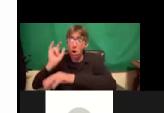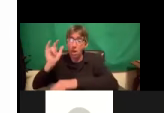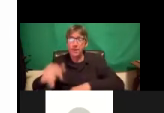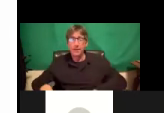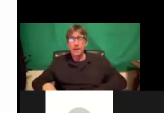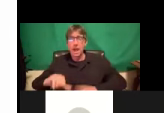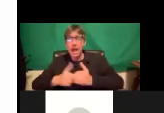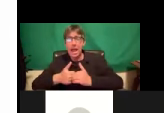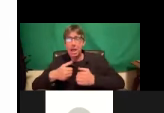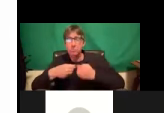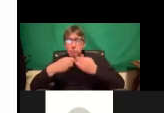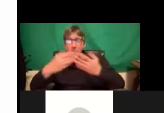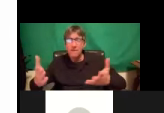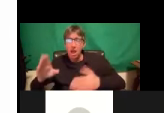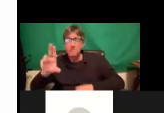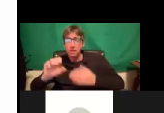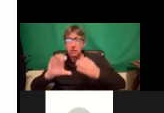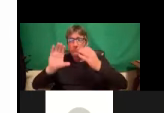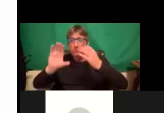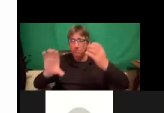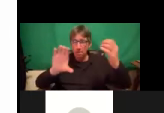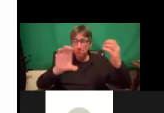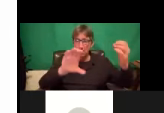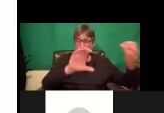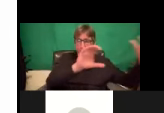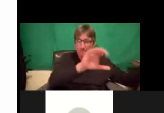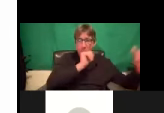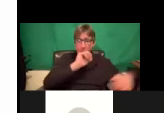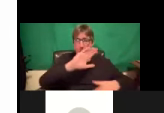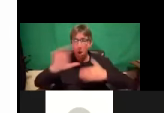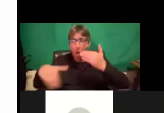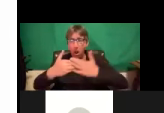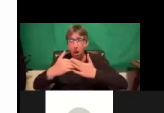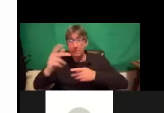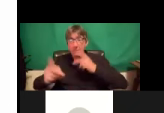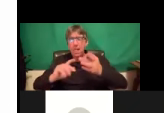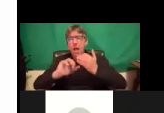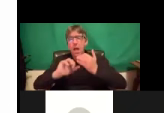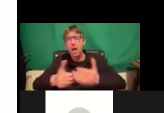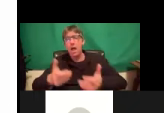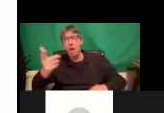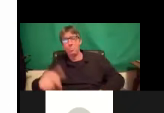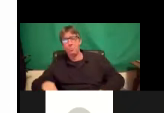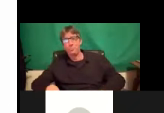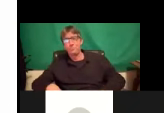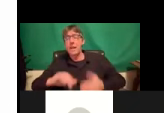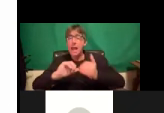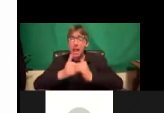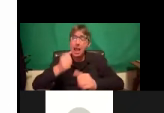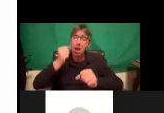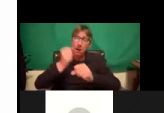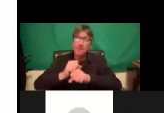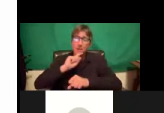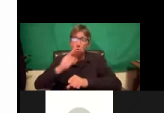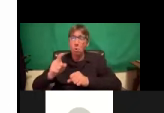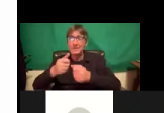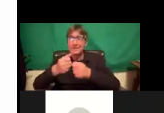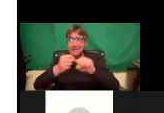these people that need to go to work? And how are you going to ensure that they're going to be, safe, and then going to start